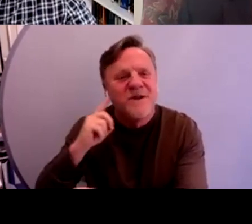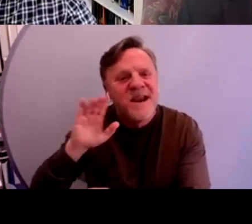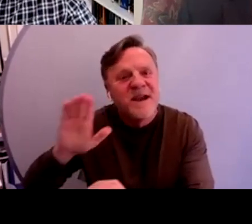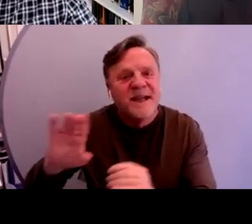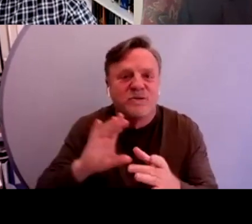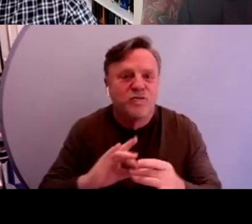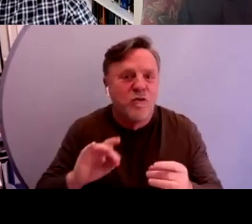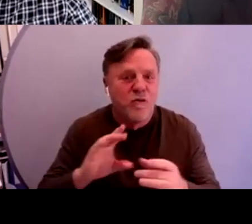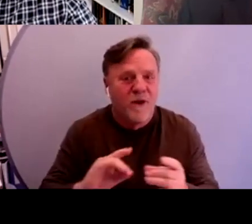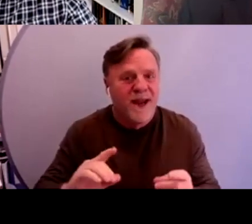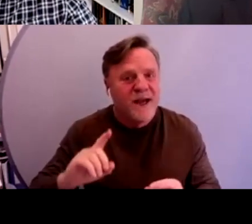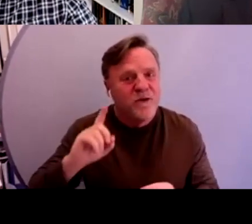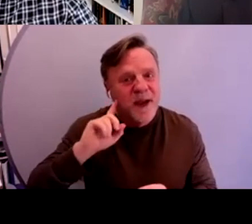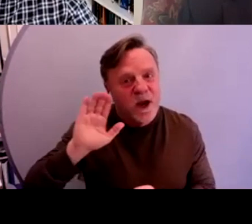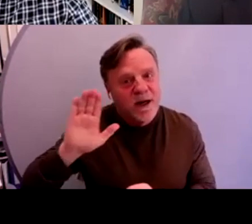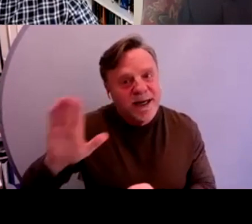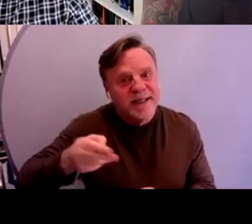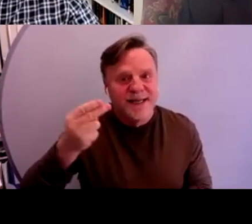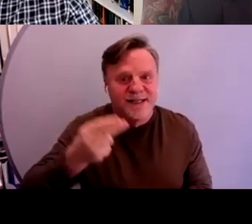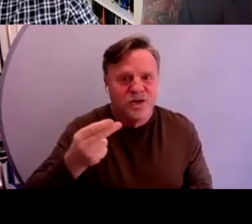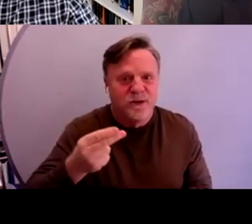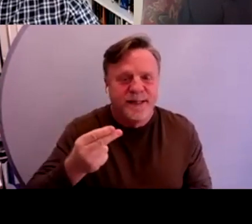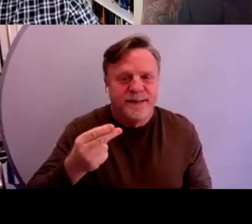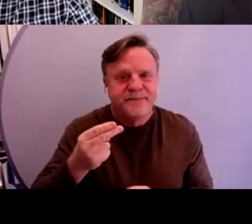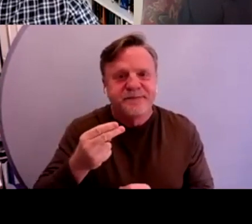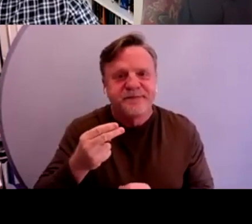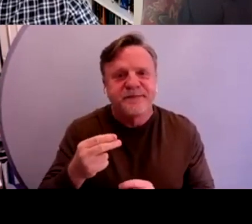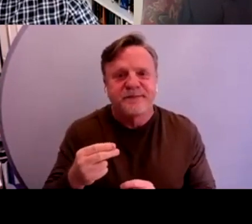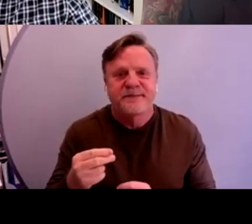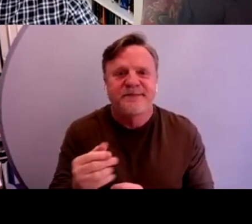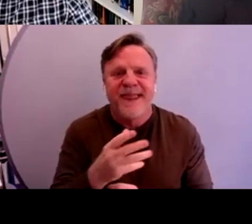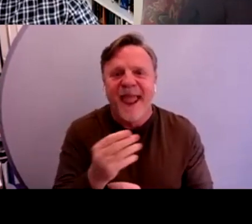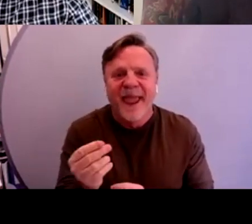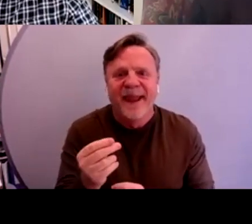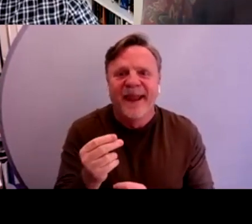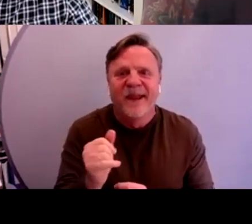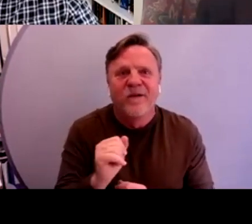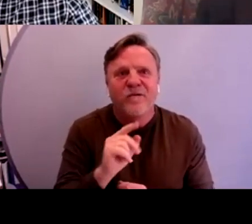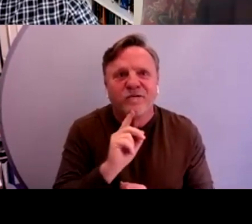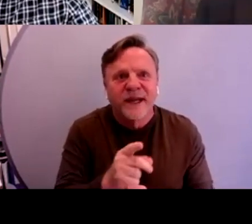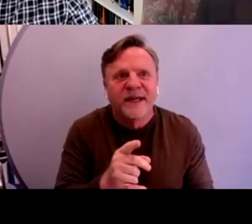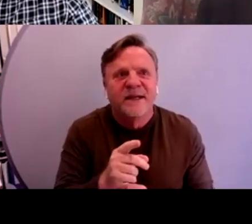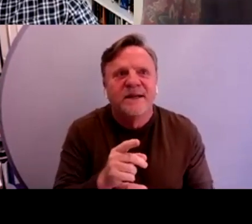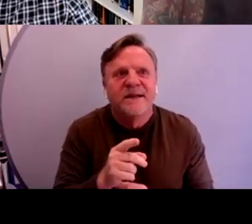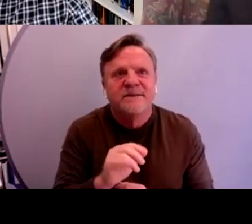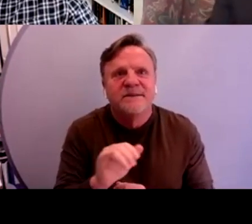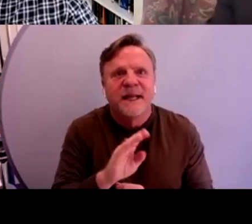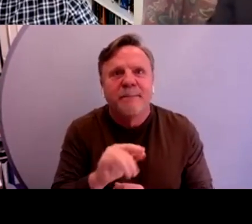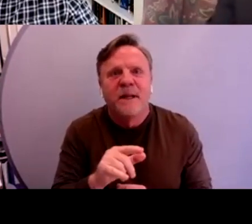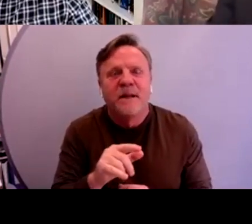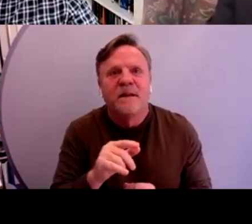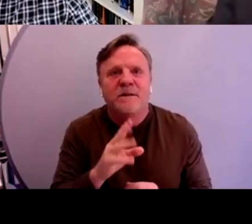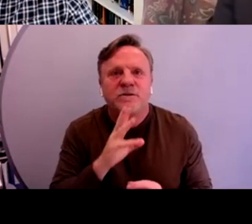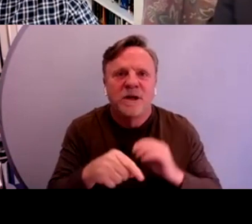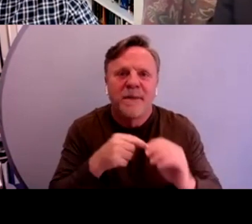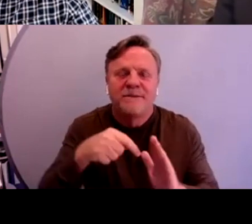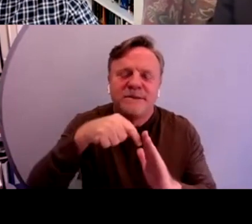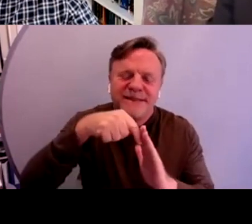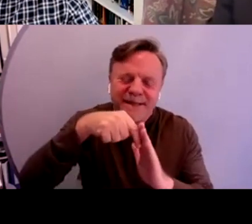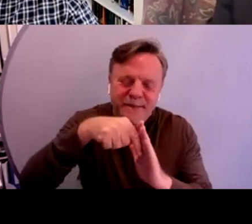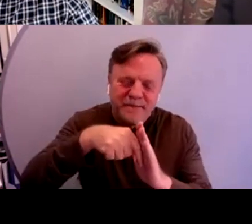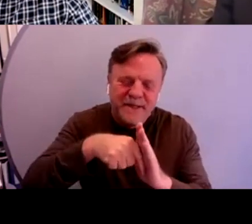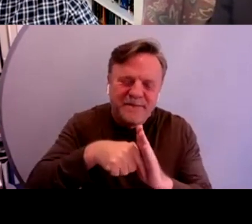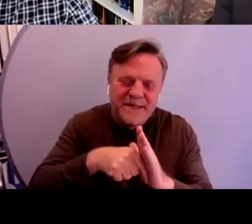to hear his history, and to really, as Bill talked about, deep